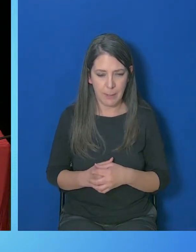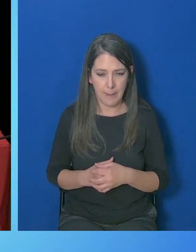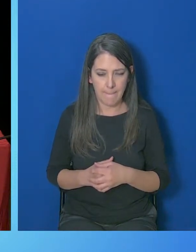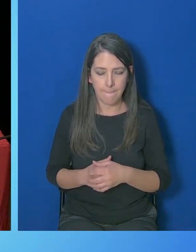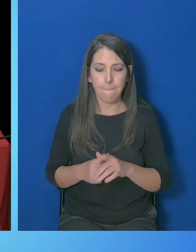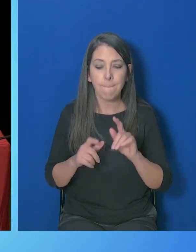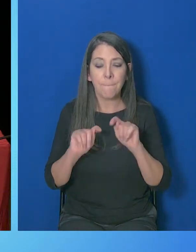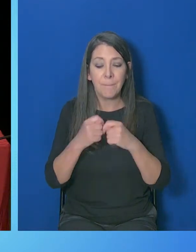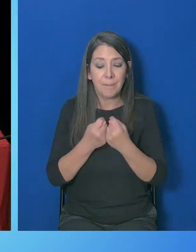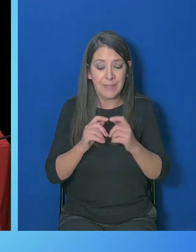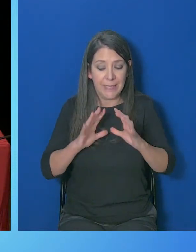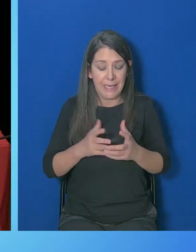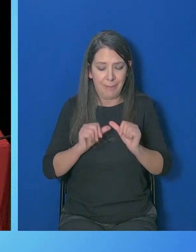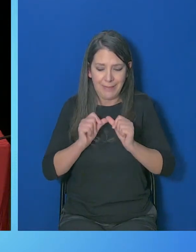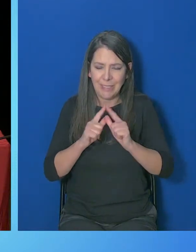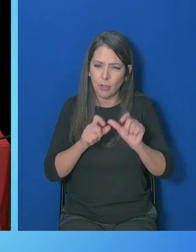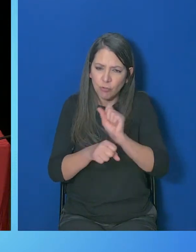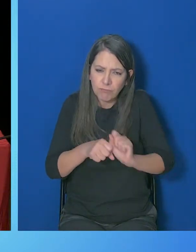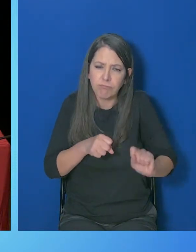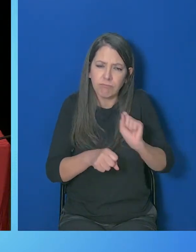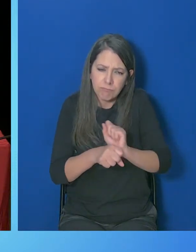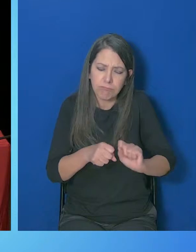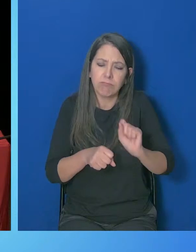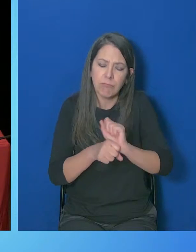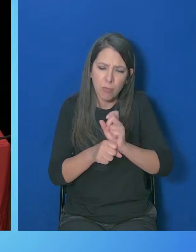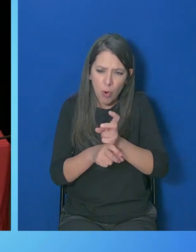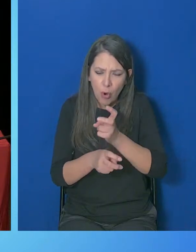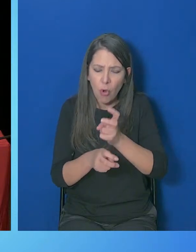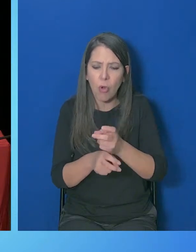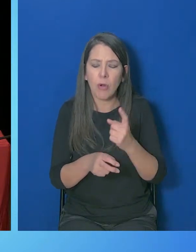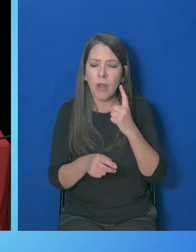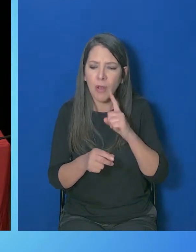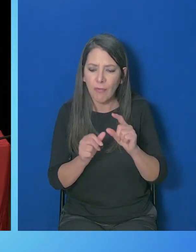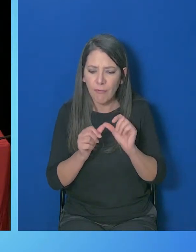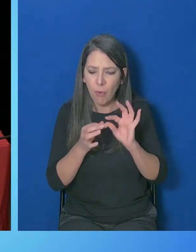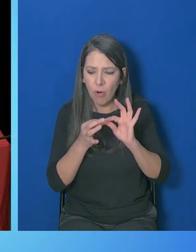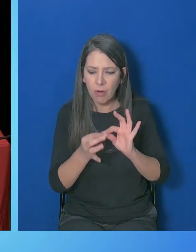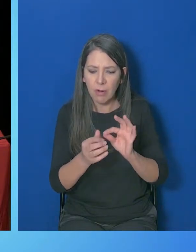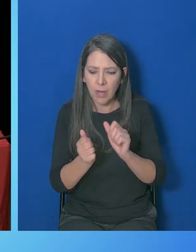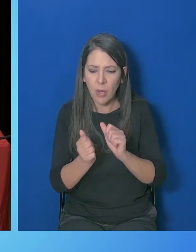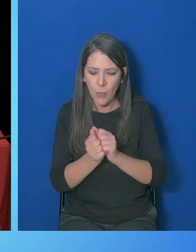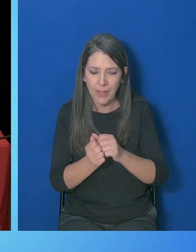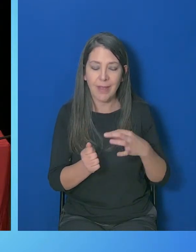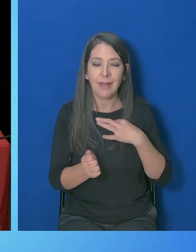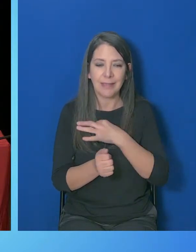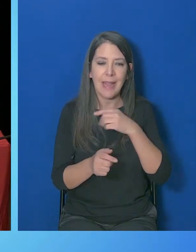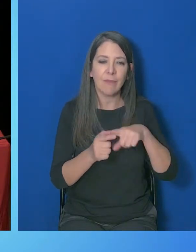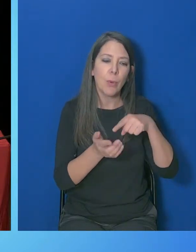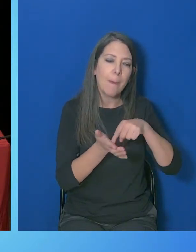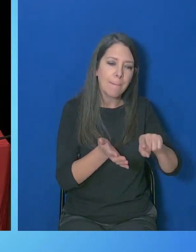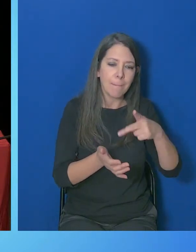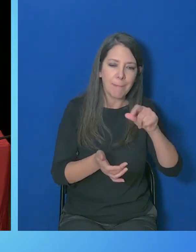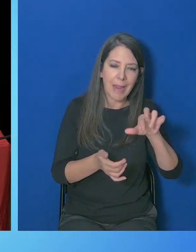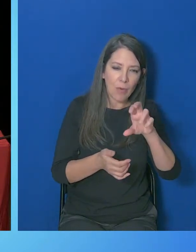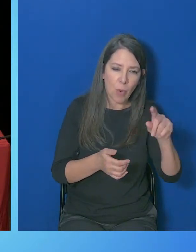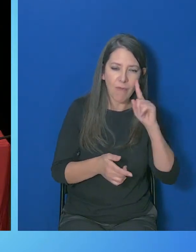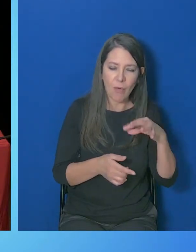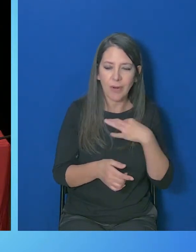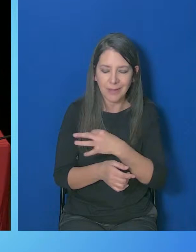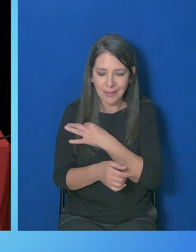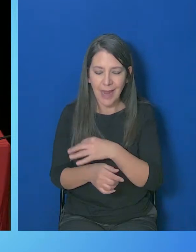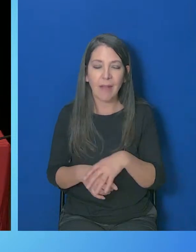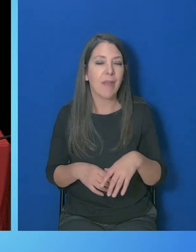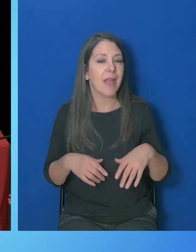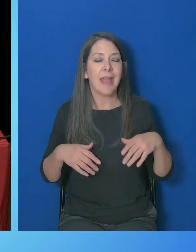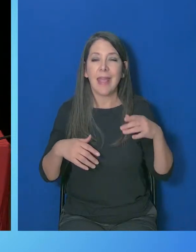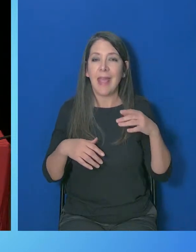The team continues to work hard to process vendor payments, travel claims, and payroll for staff, and we have not